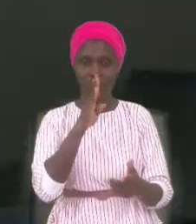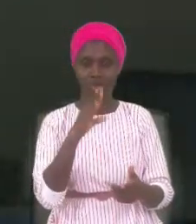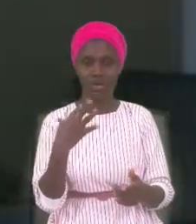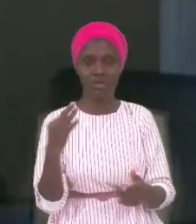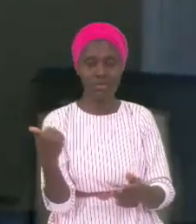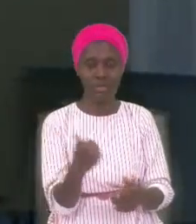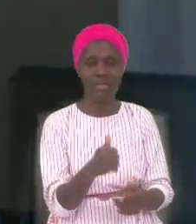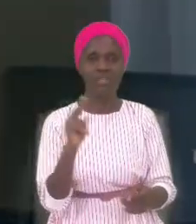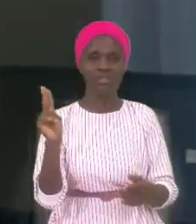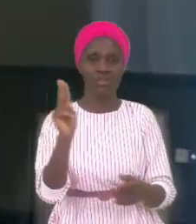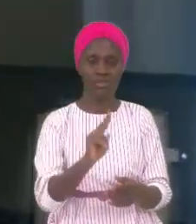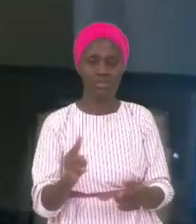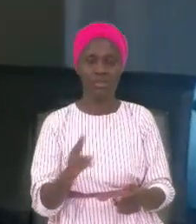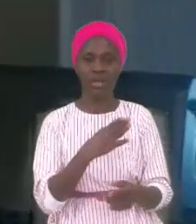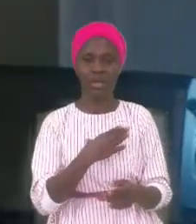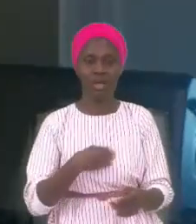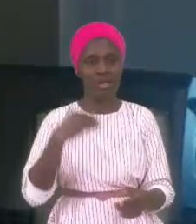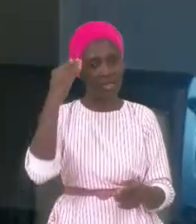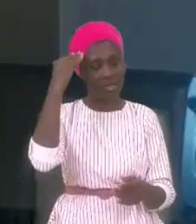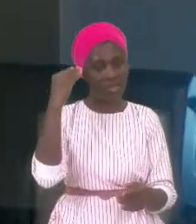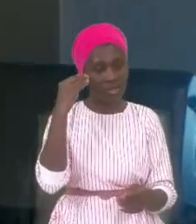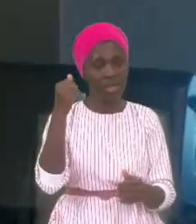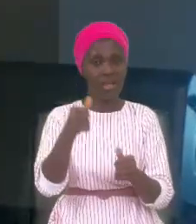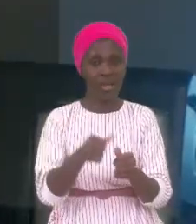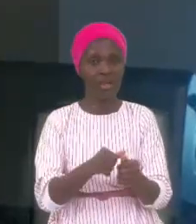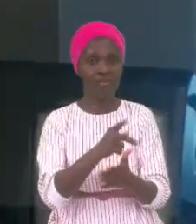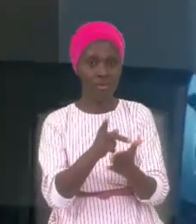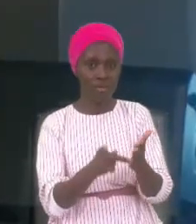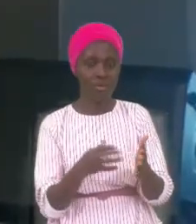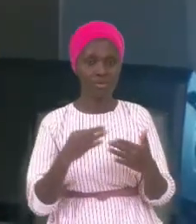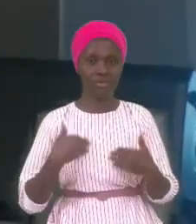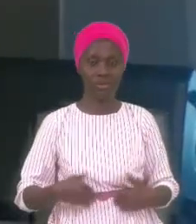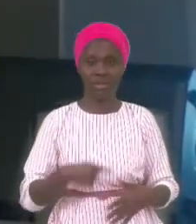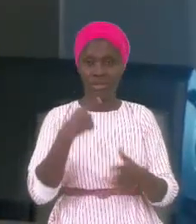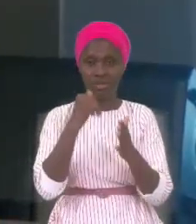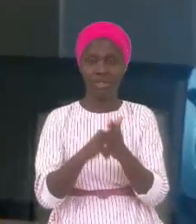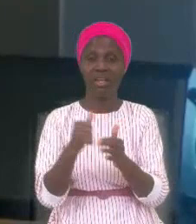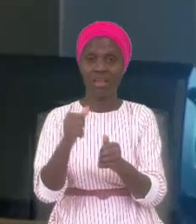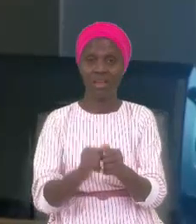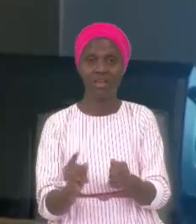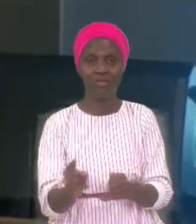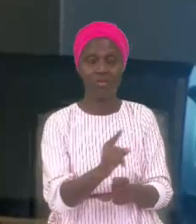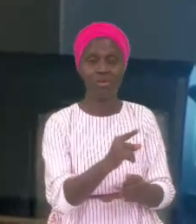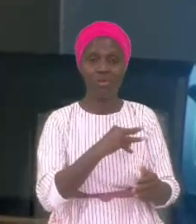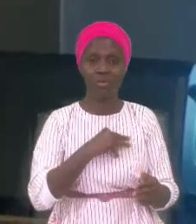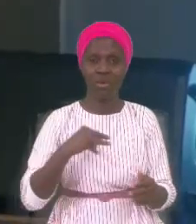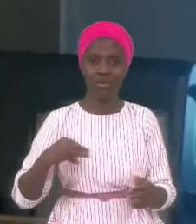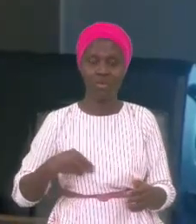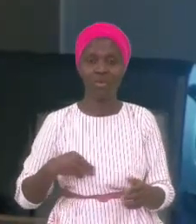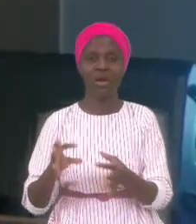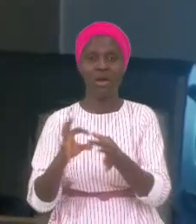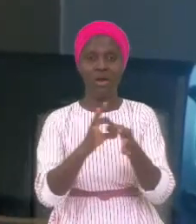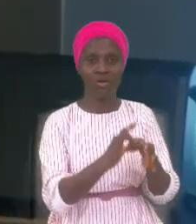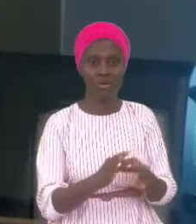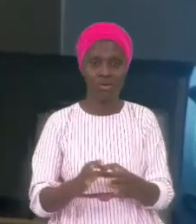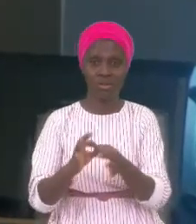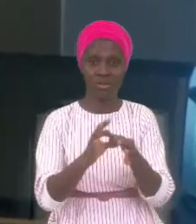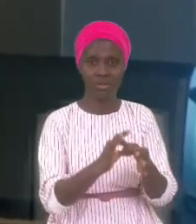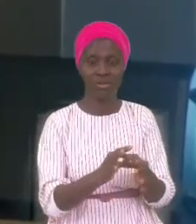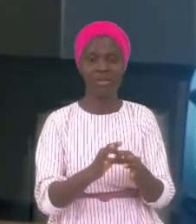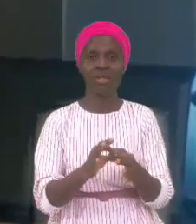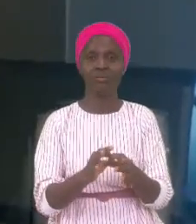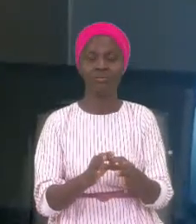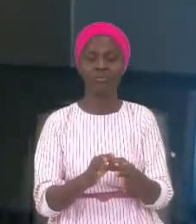or every part of the body. It says everyone, members, connected, enriching, aiding,